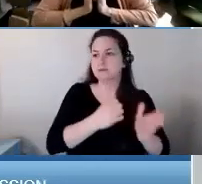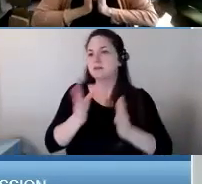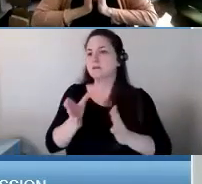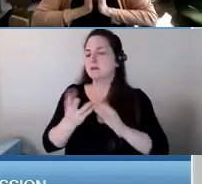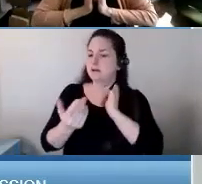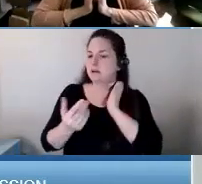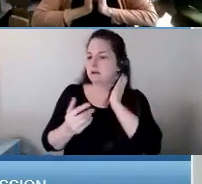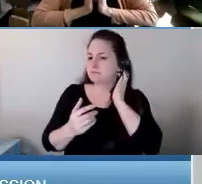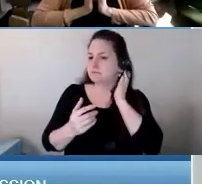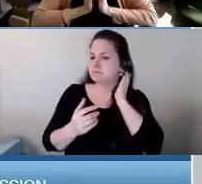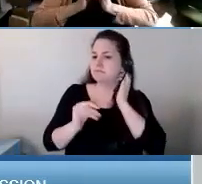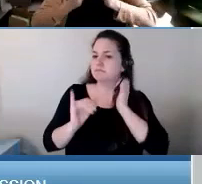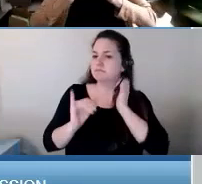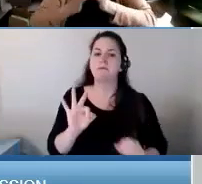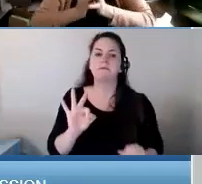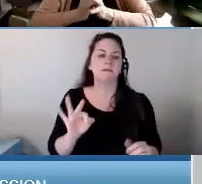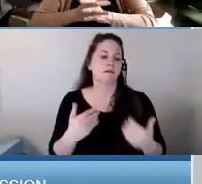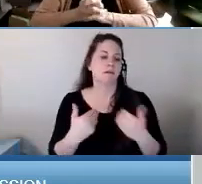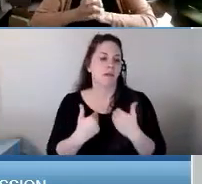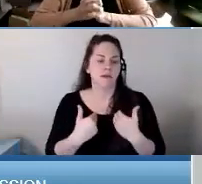have